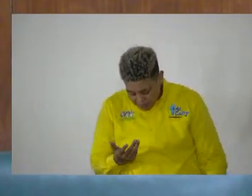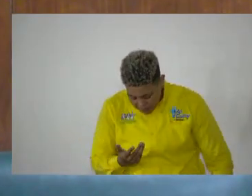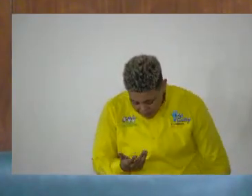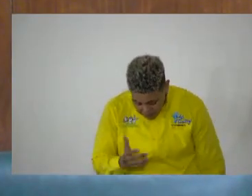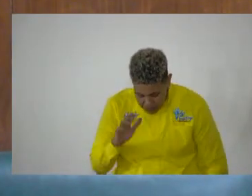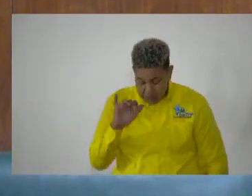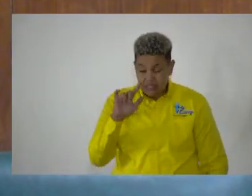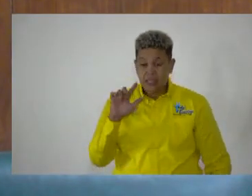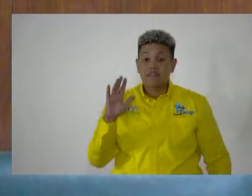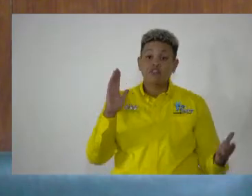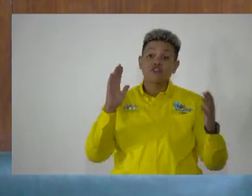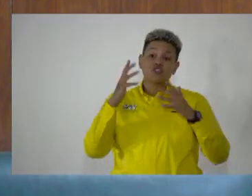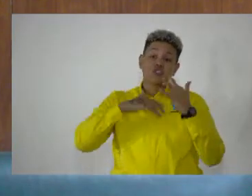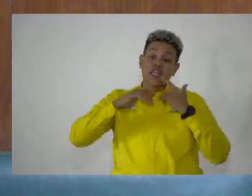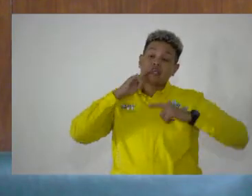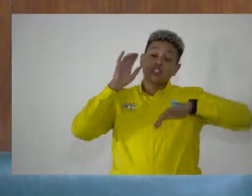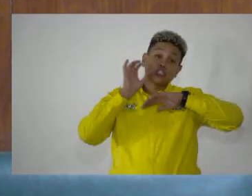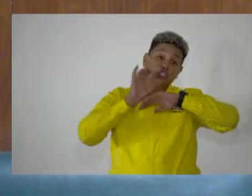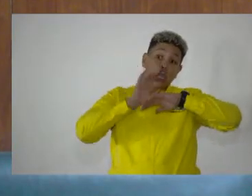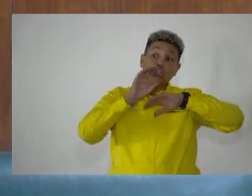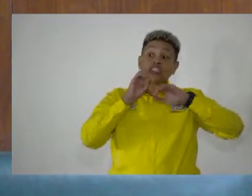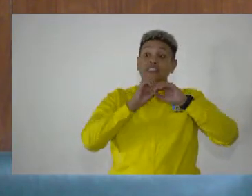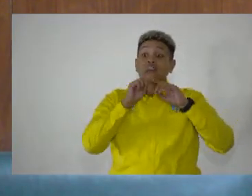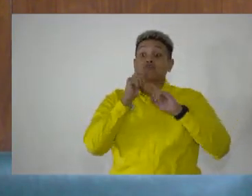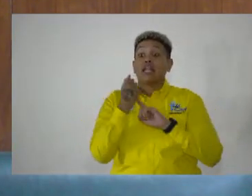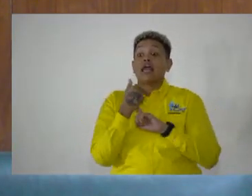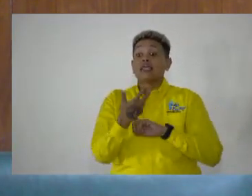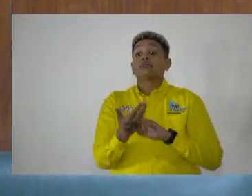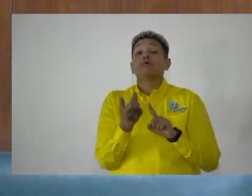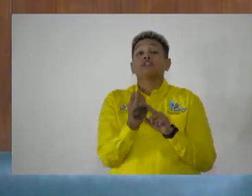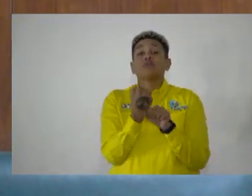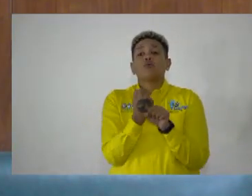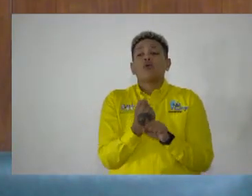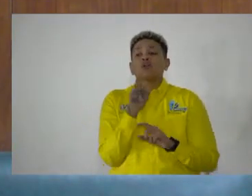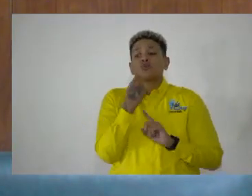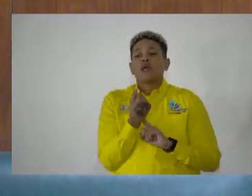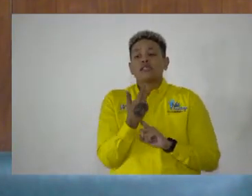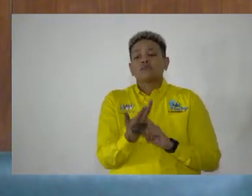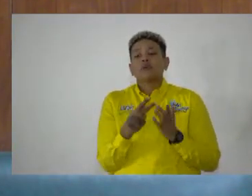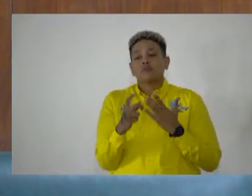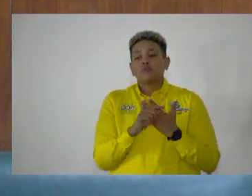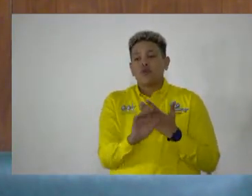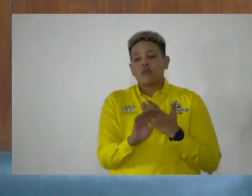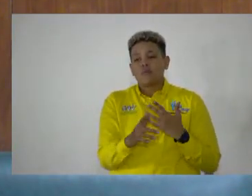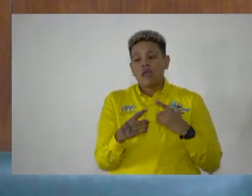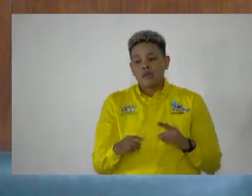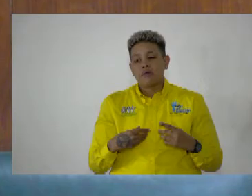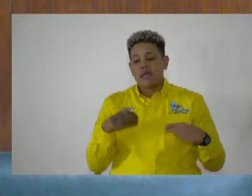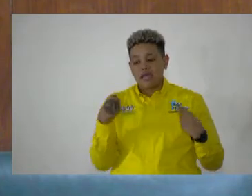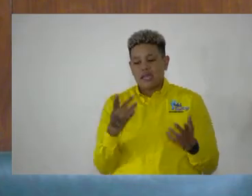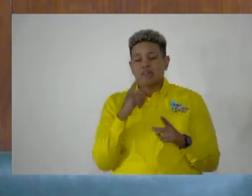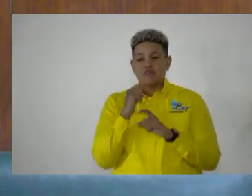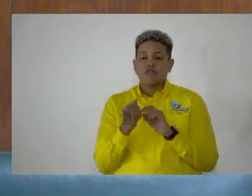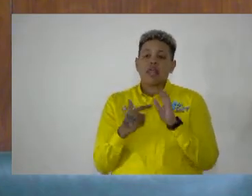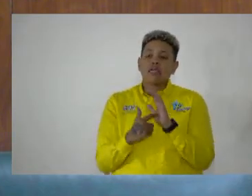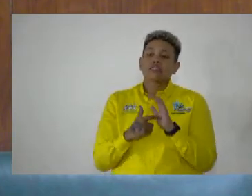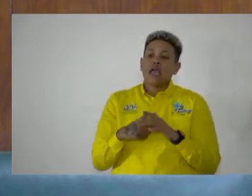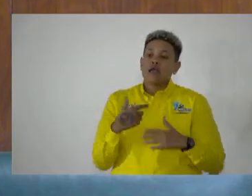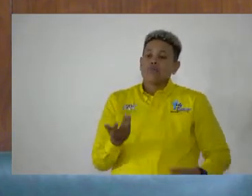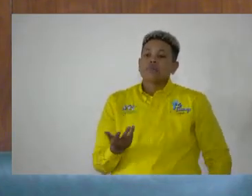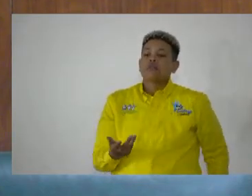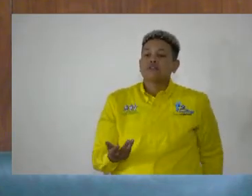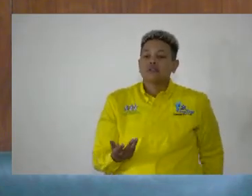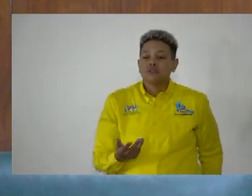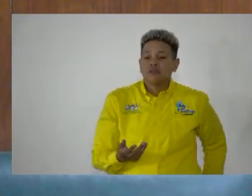civil society, the church, in working to expand a program? And I gave an example. I just